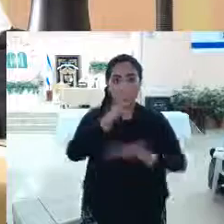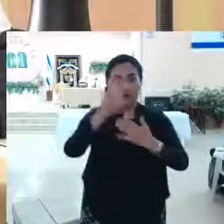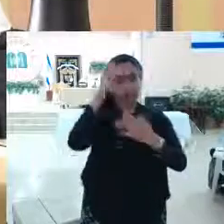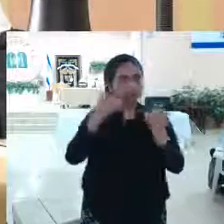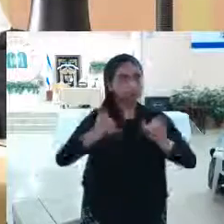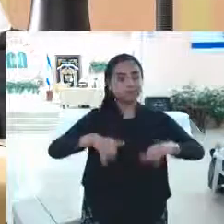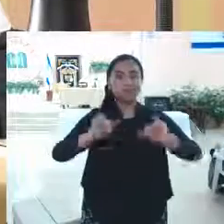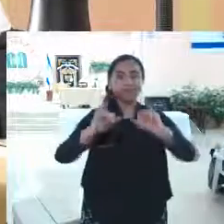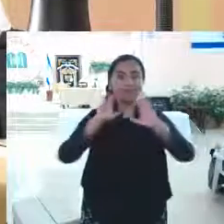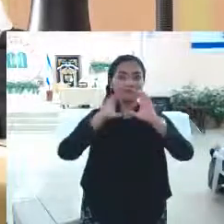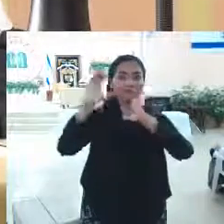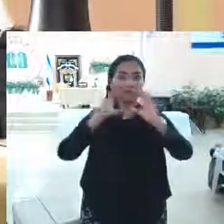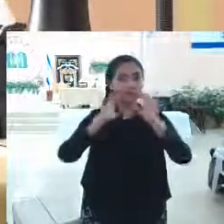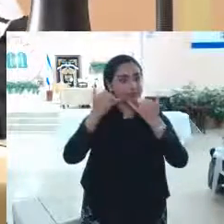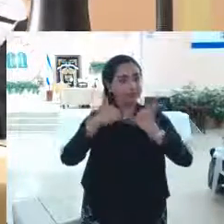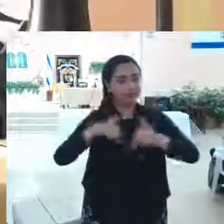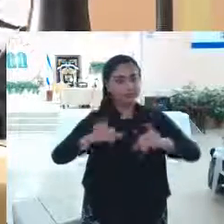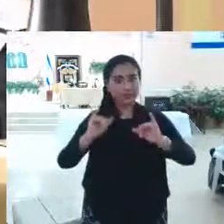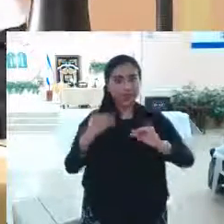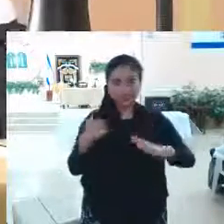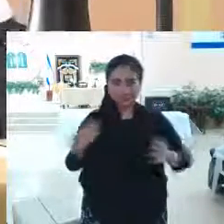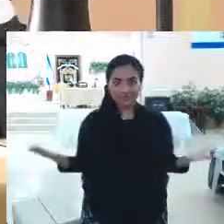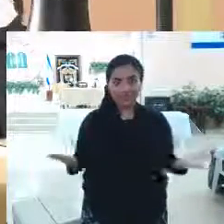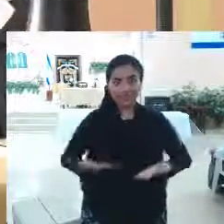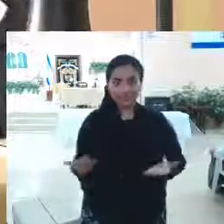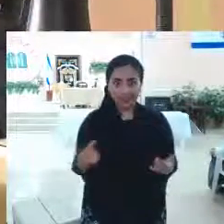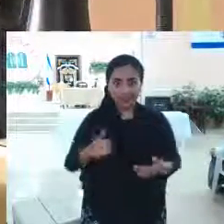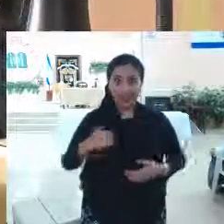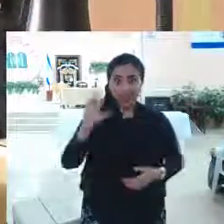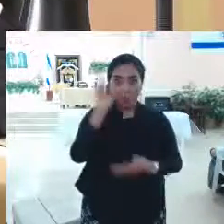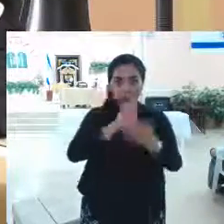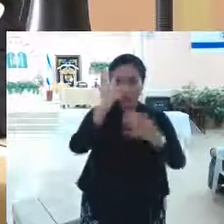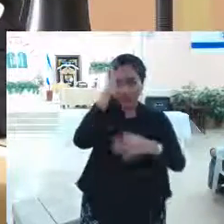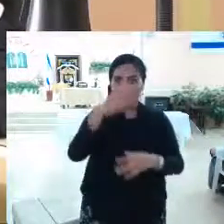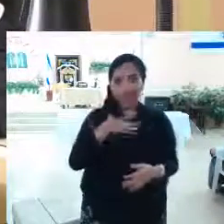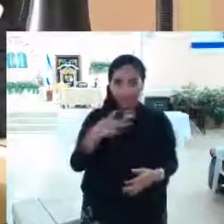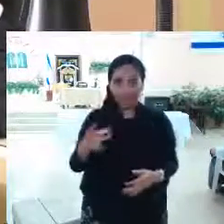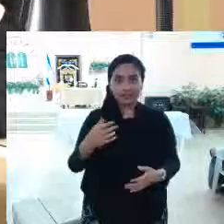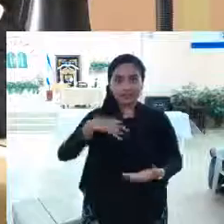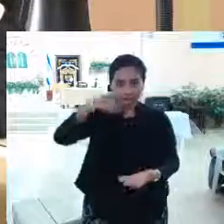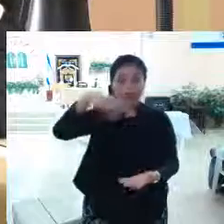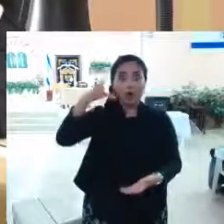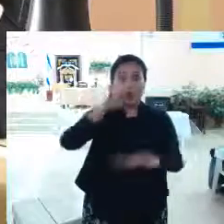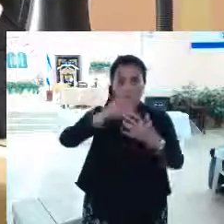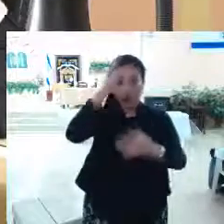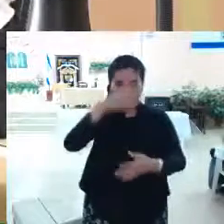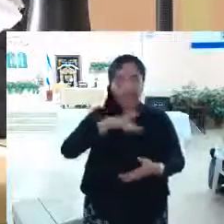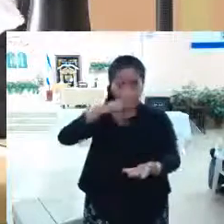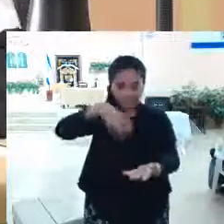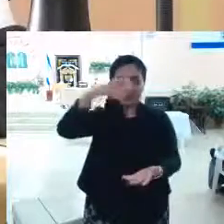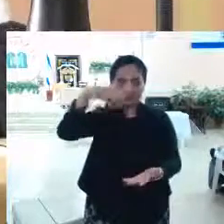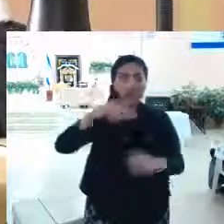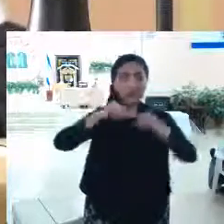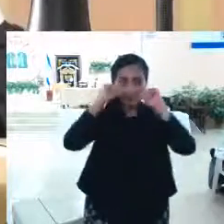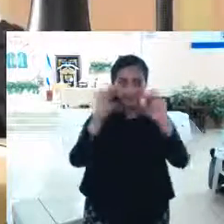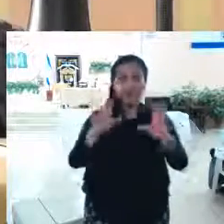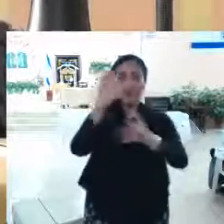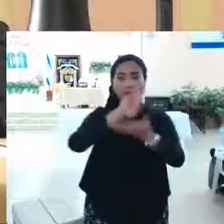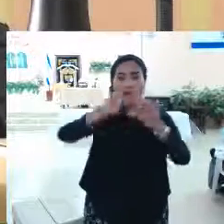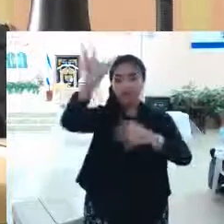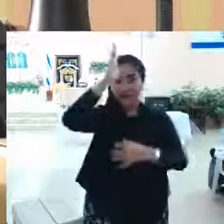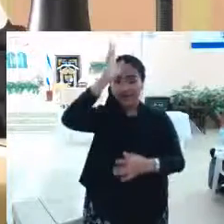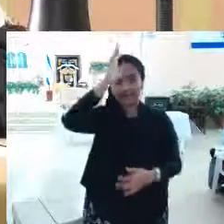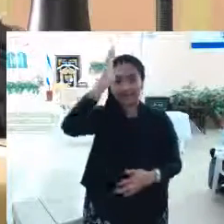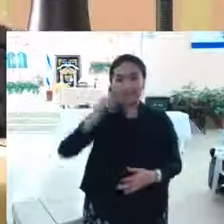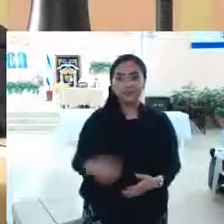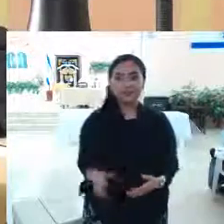but the eternal Father keeps A él talking. le agrada esto. He is A él pleased le with agrada this. He is esto. pleased with A él le this. agrada He is esto. pleased Bendito with es el this. Blessed